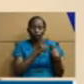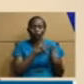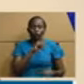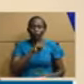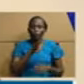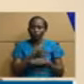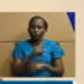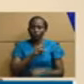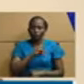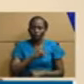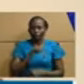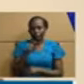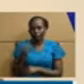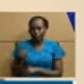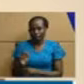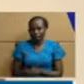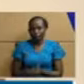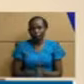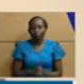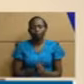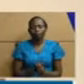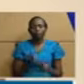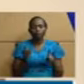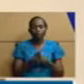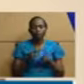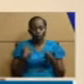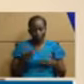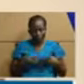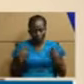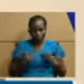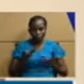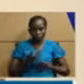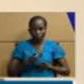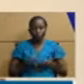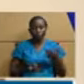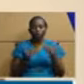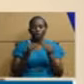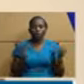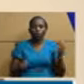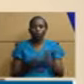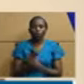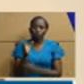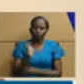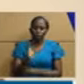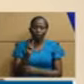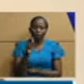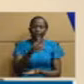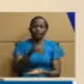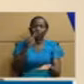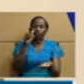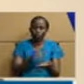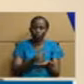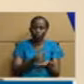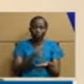other ministries, departments, and agencies. And we are proud to have the Equal Opportunities Commission, which is at the central pinnacle, ensuring